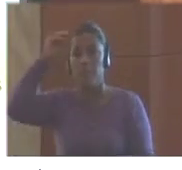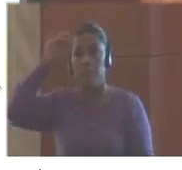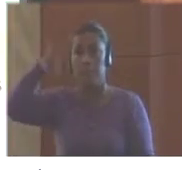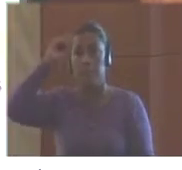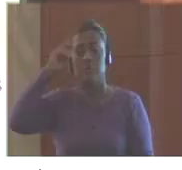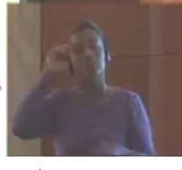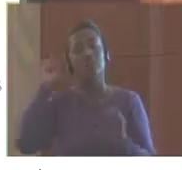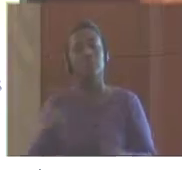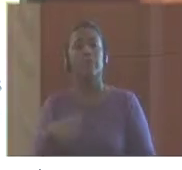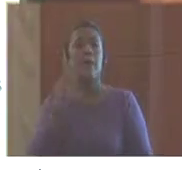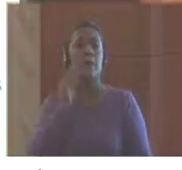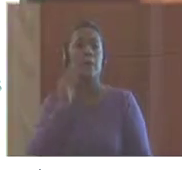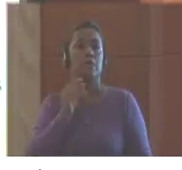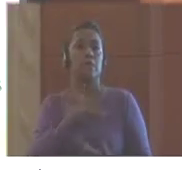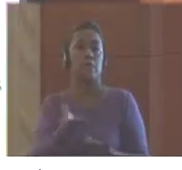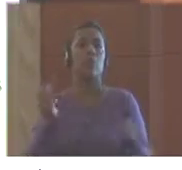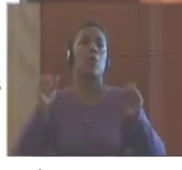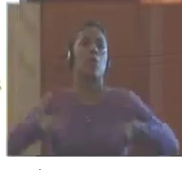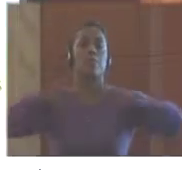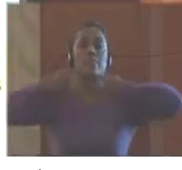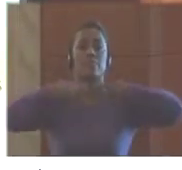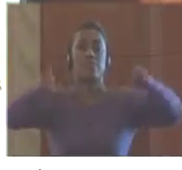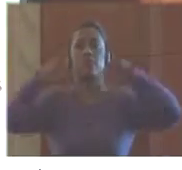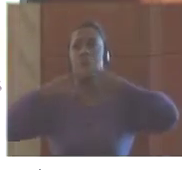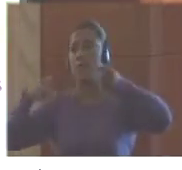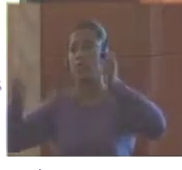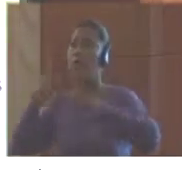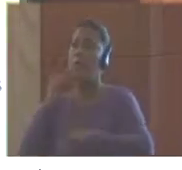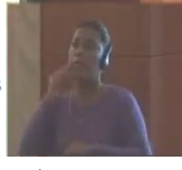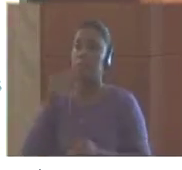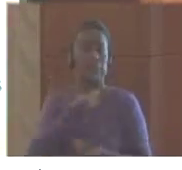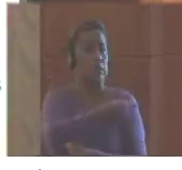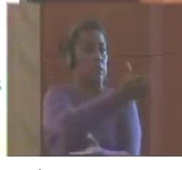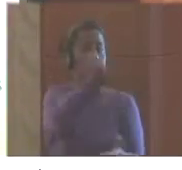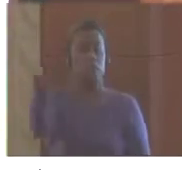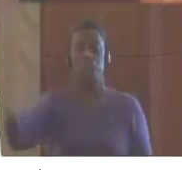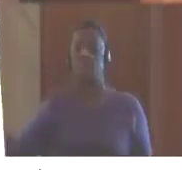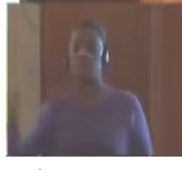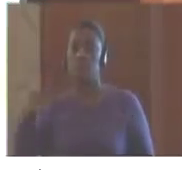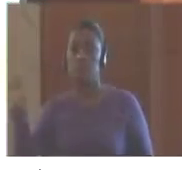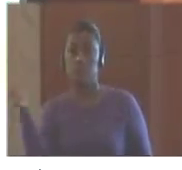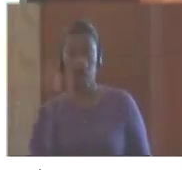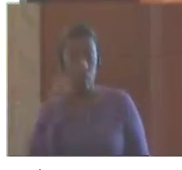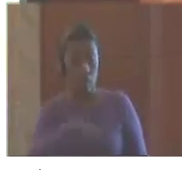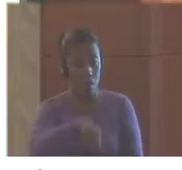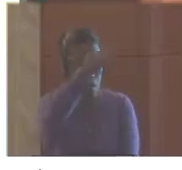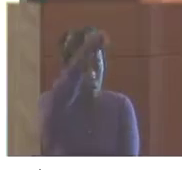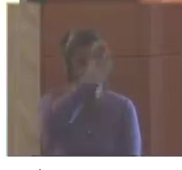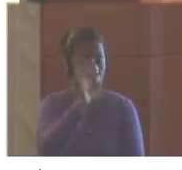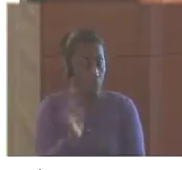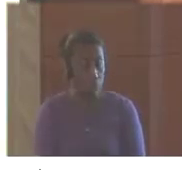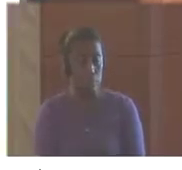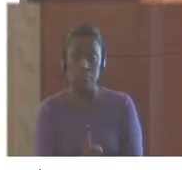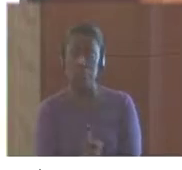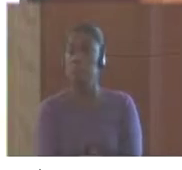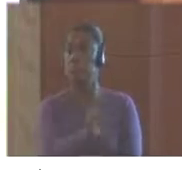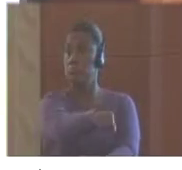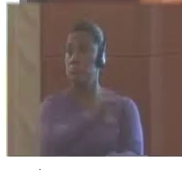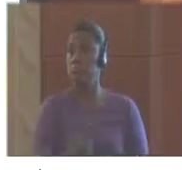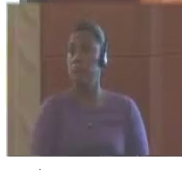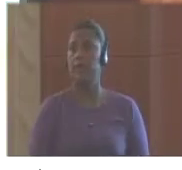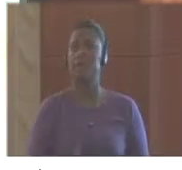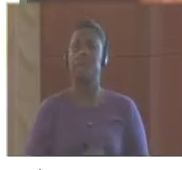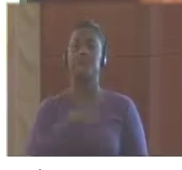from experiences, and we need to be able to disseminate the experiences so that others can learn from it and how others do